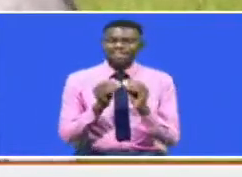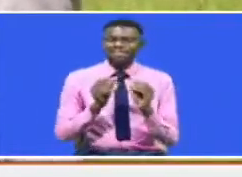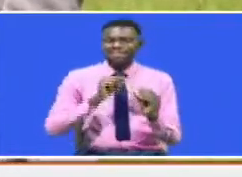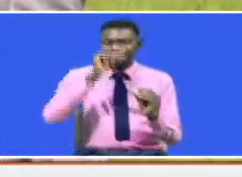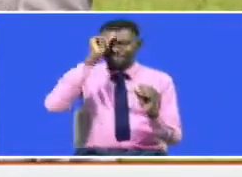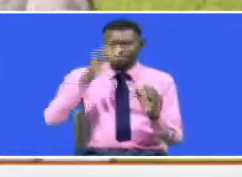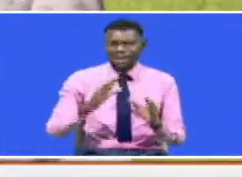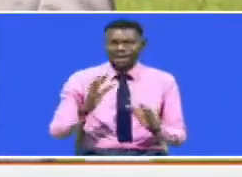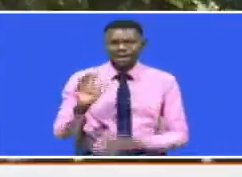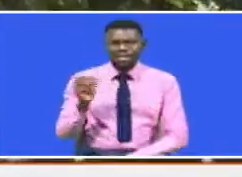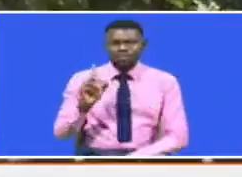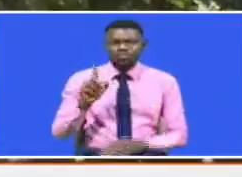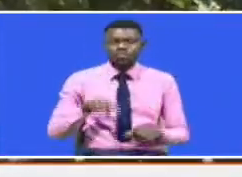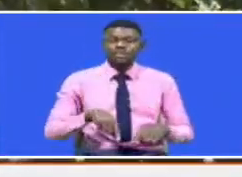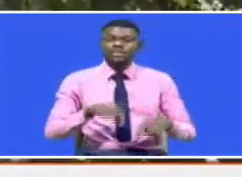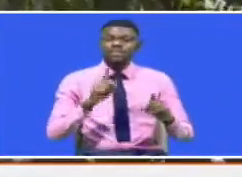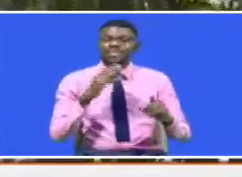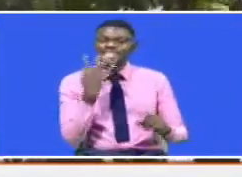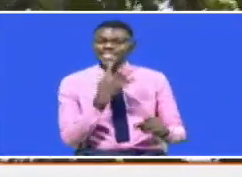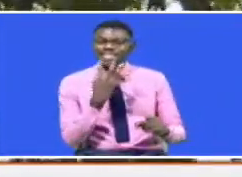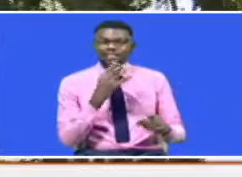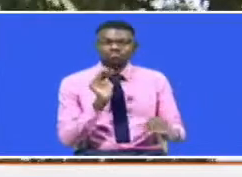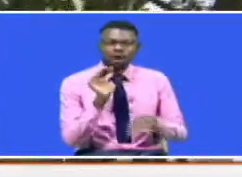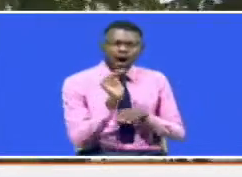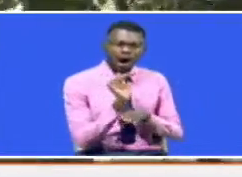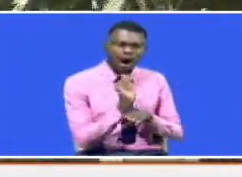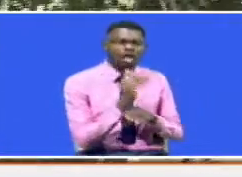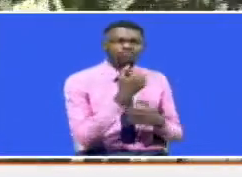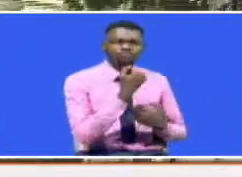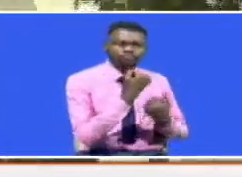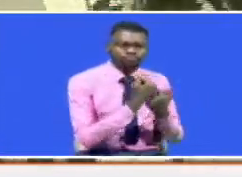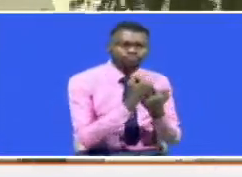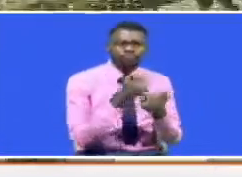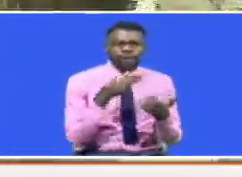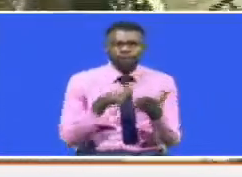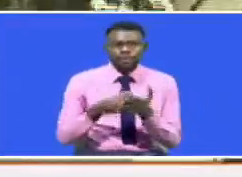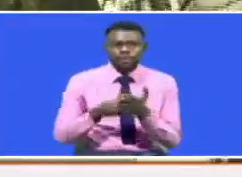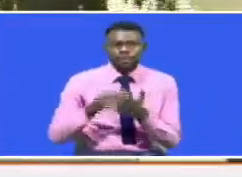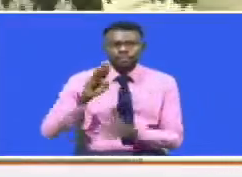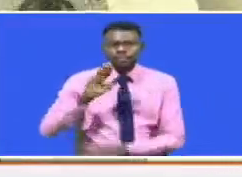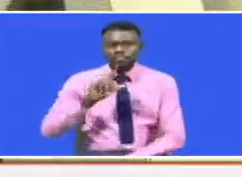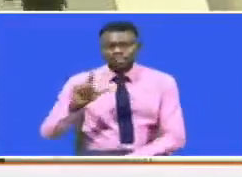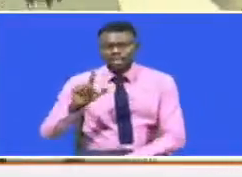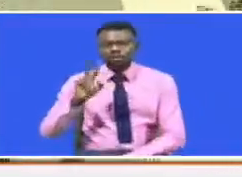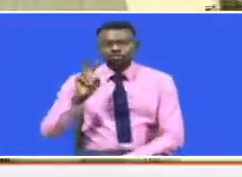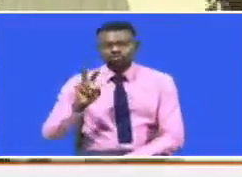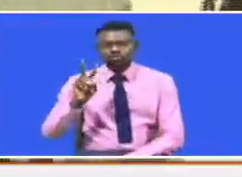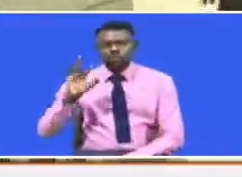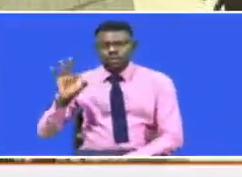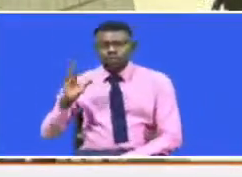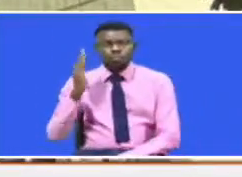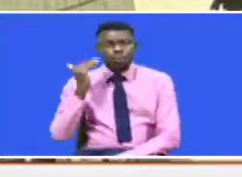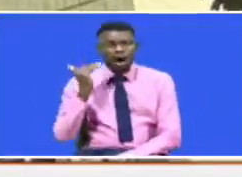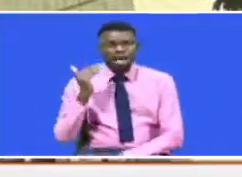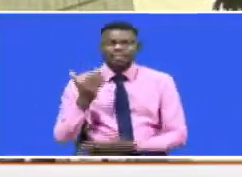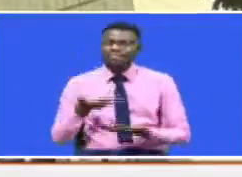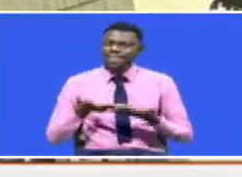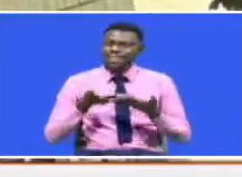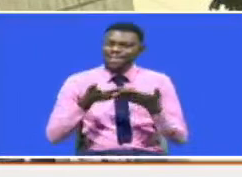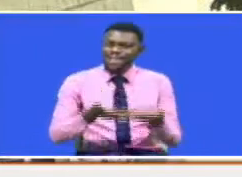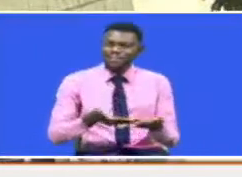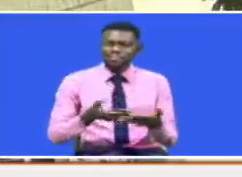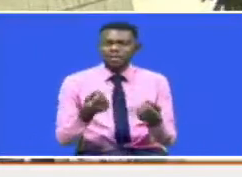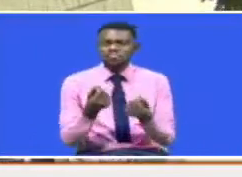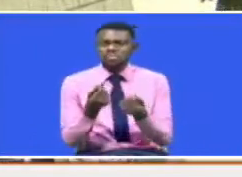Nairobi pia aliwasihi kuunga mkono mswada wa fedha wa mwaka 2023 ili kusiwe na changamoto za mgao